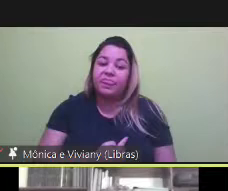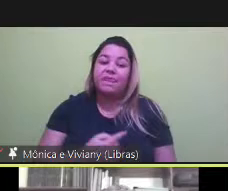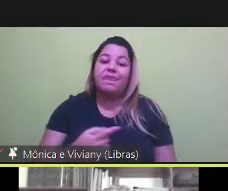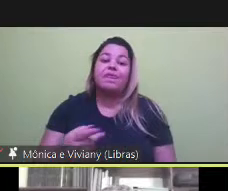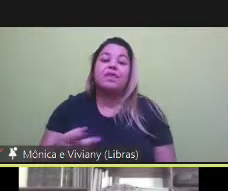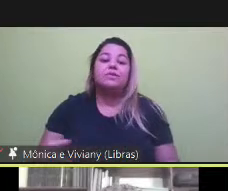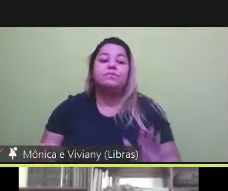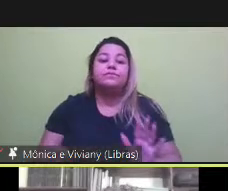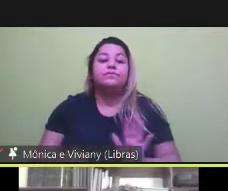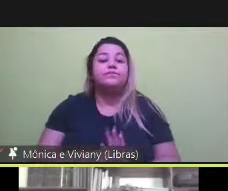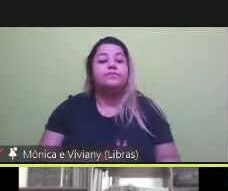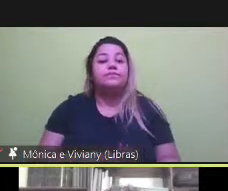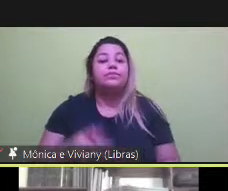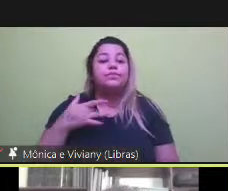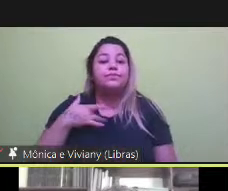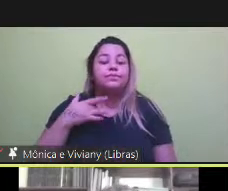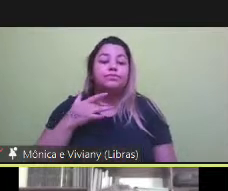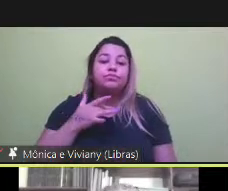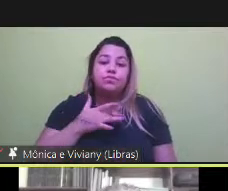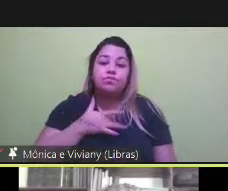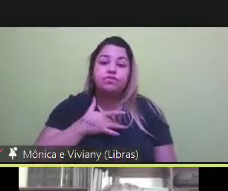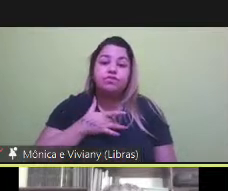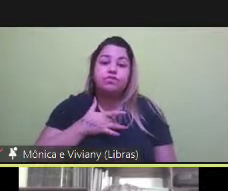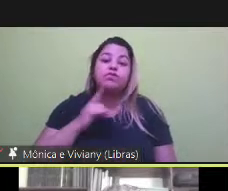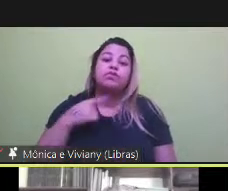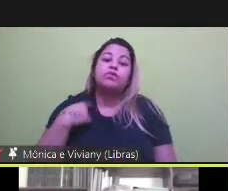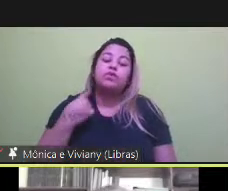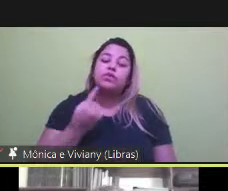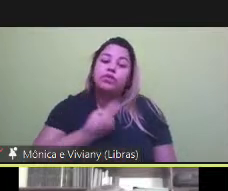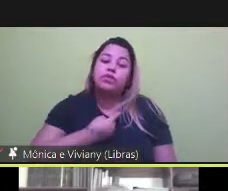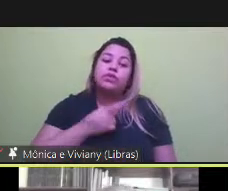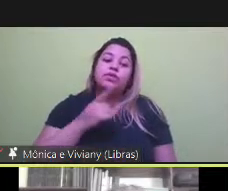more protagonist role in the promotion of healthcare,